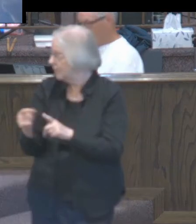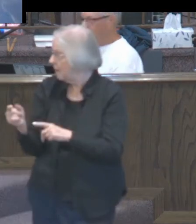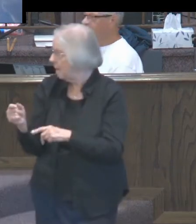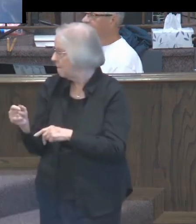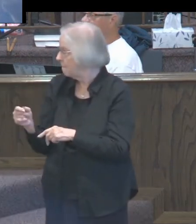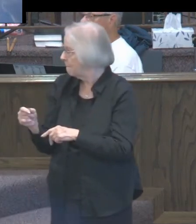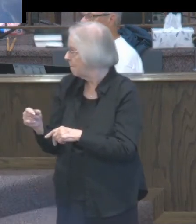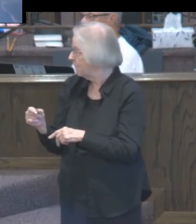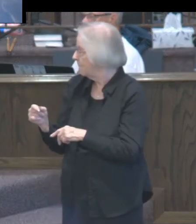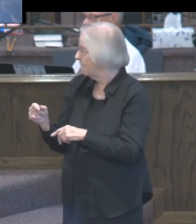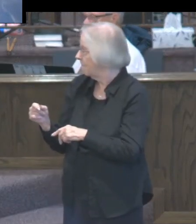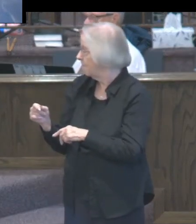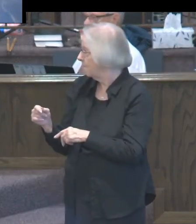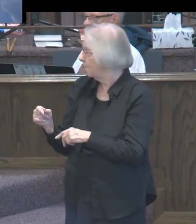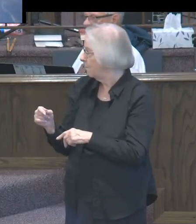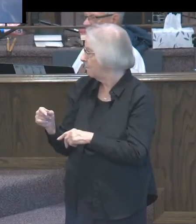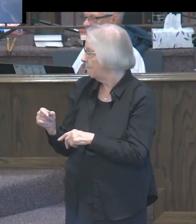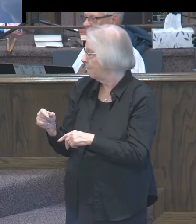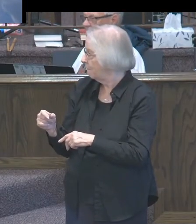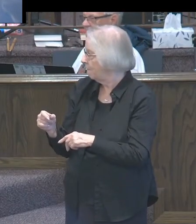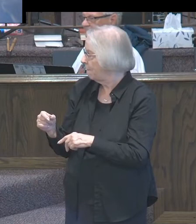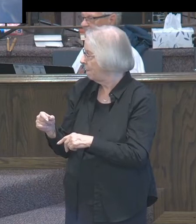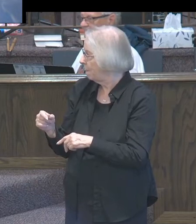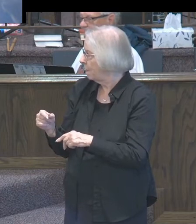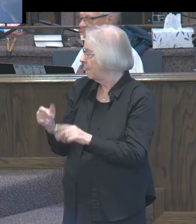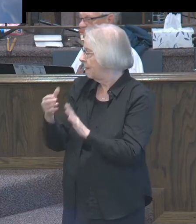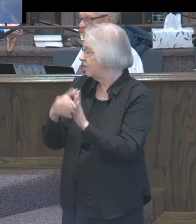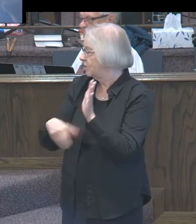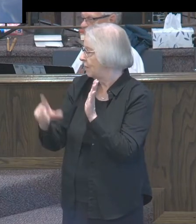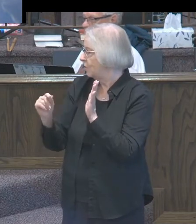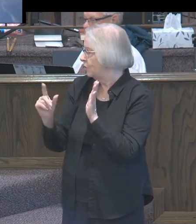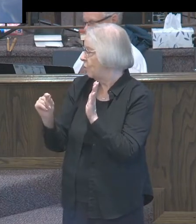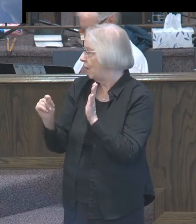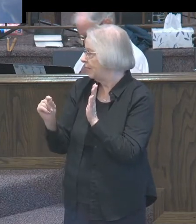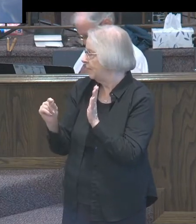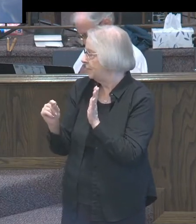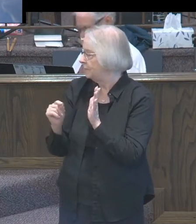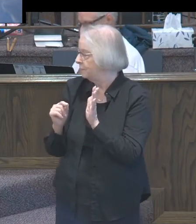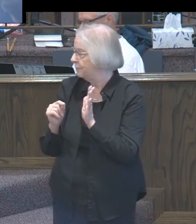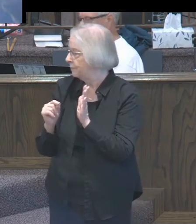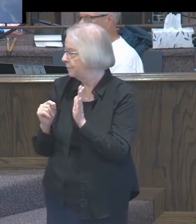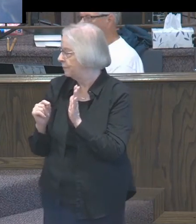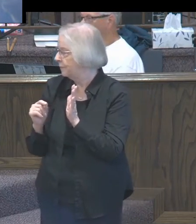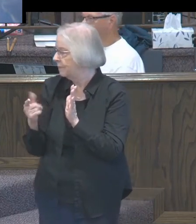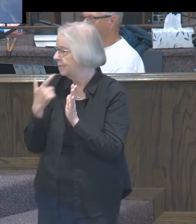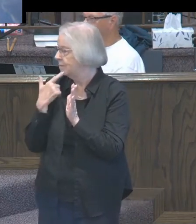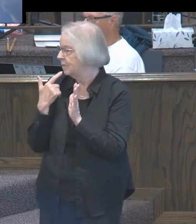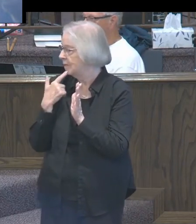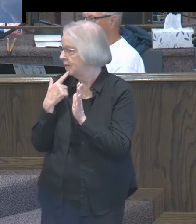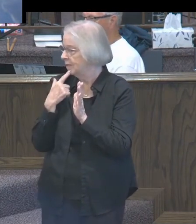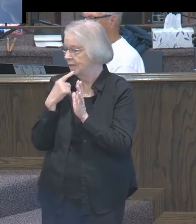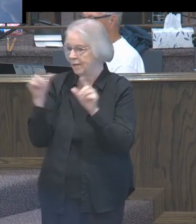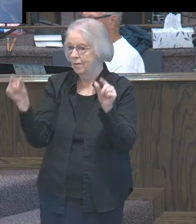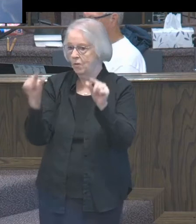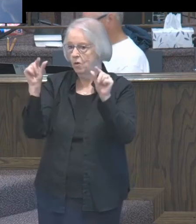the title of that section of Scripture in Matthew chapter 20, verses 20 through 26, says this: the